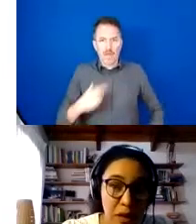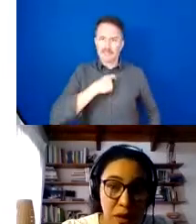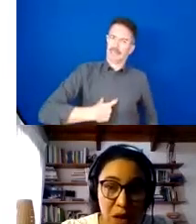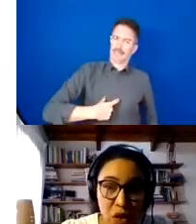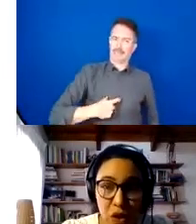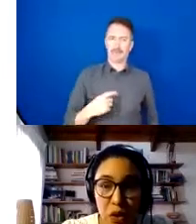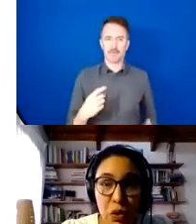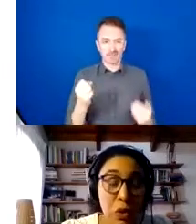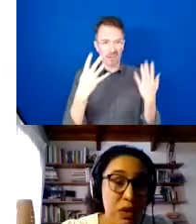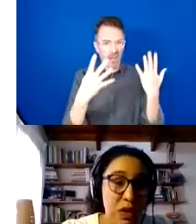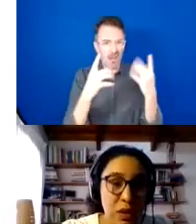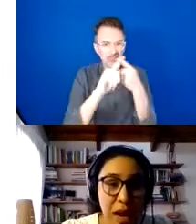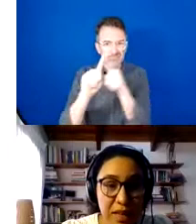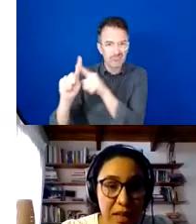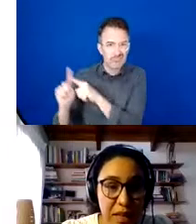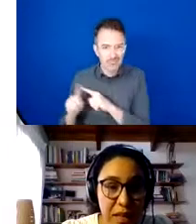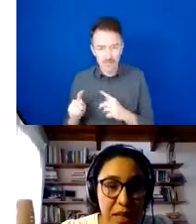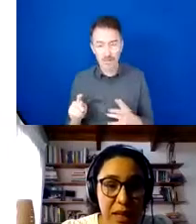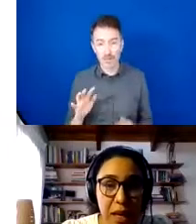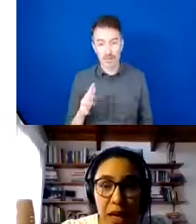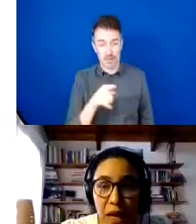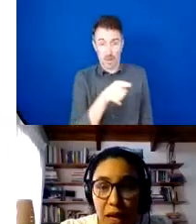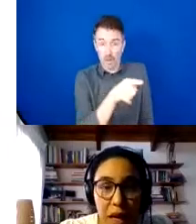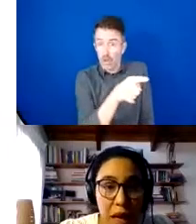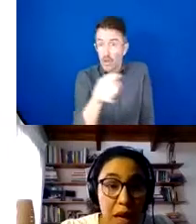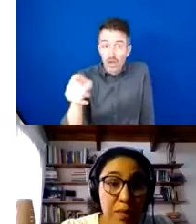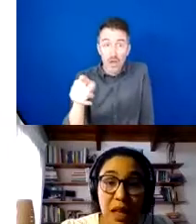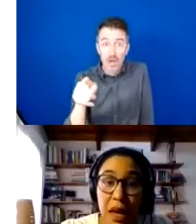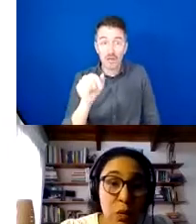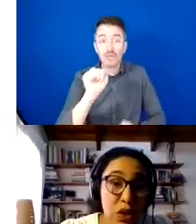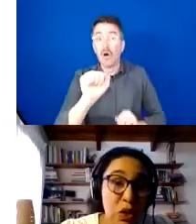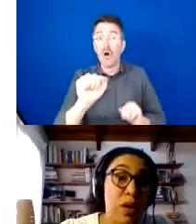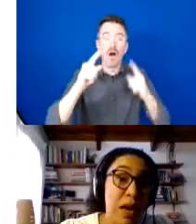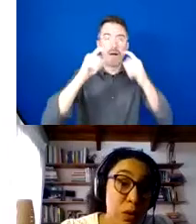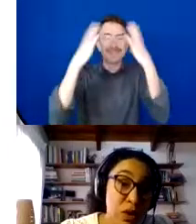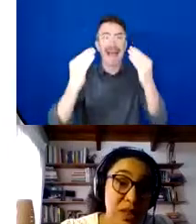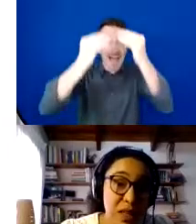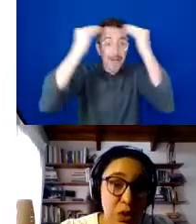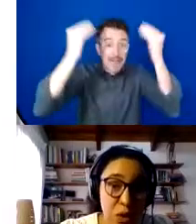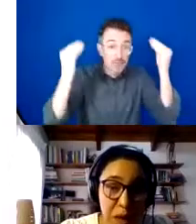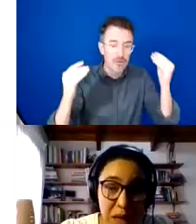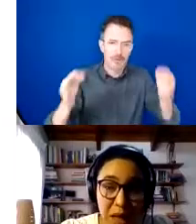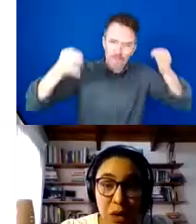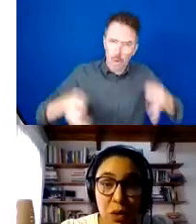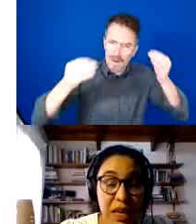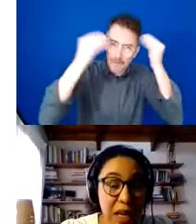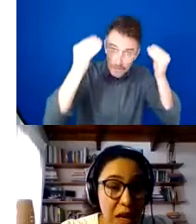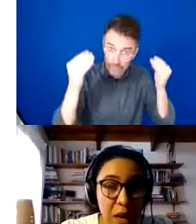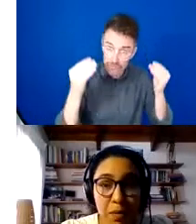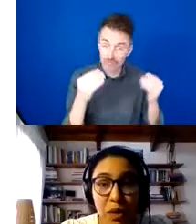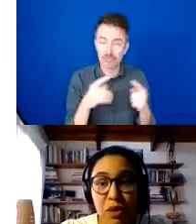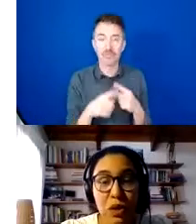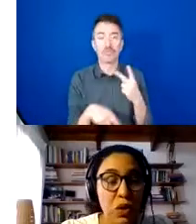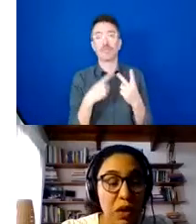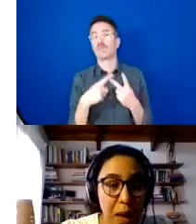formal education, to your gender identity, the language or languages that you speak, your